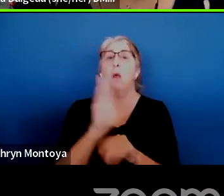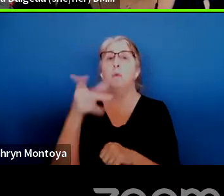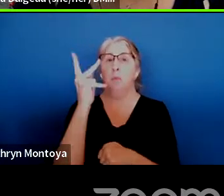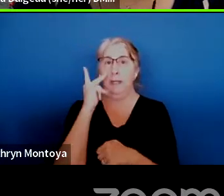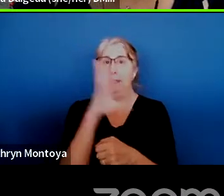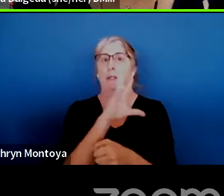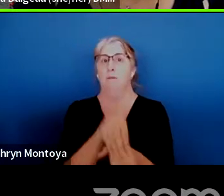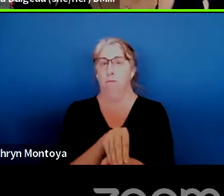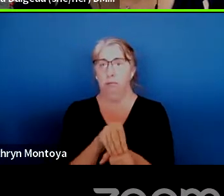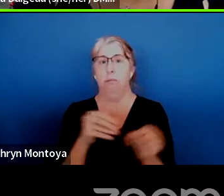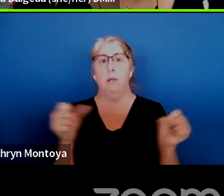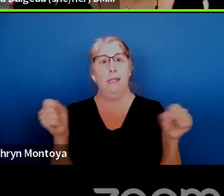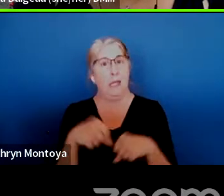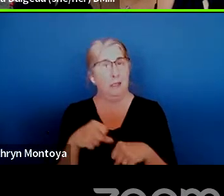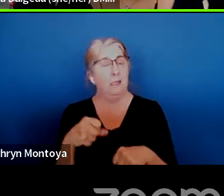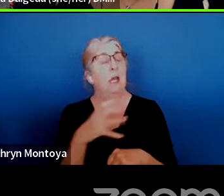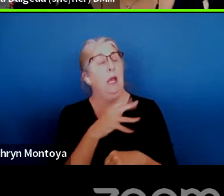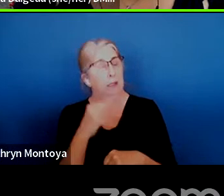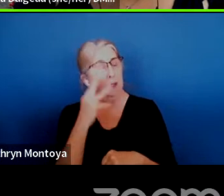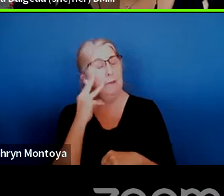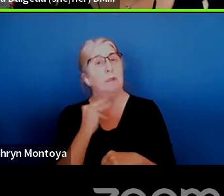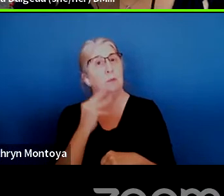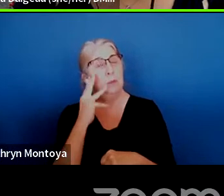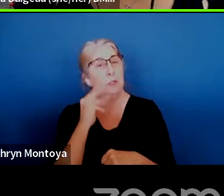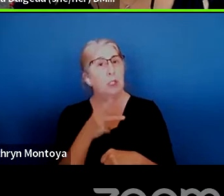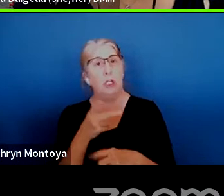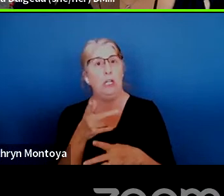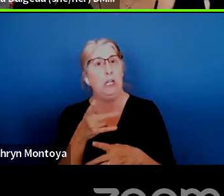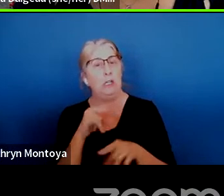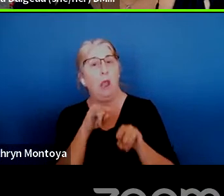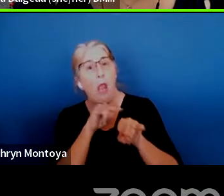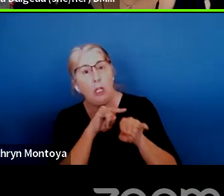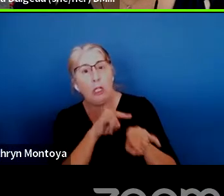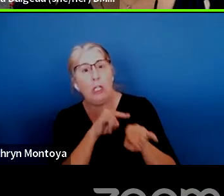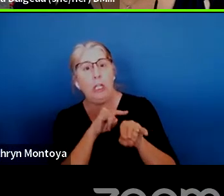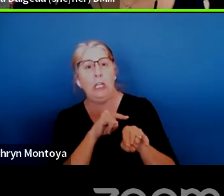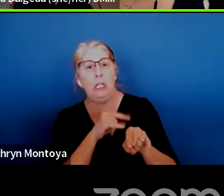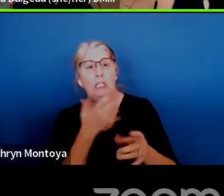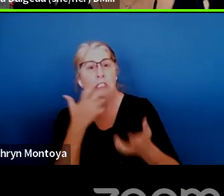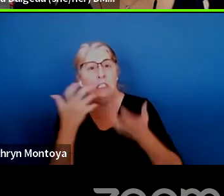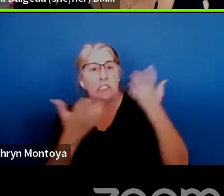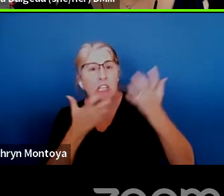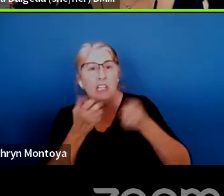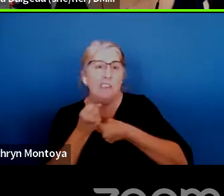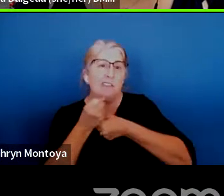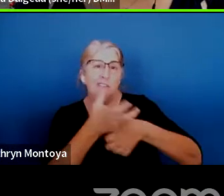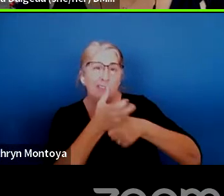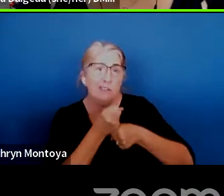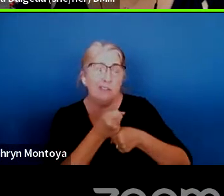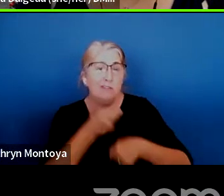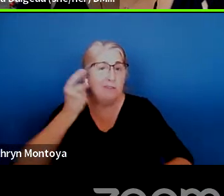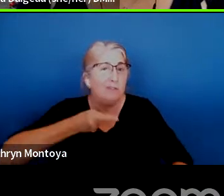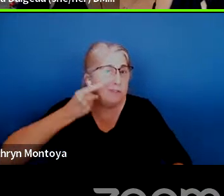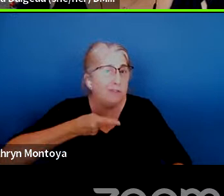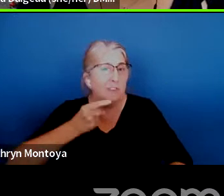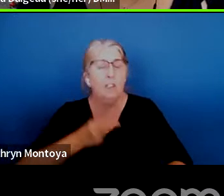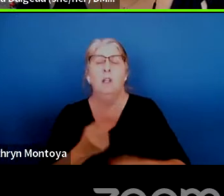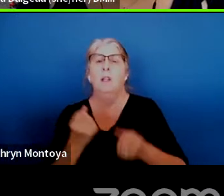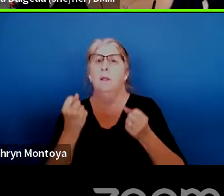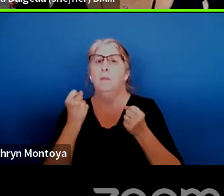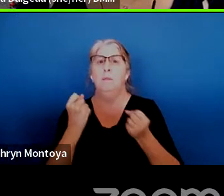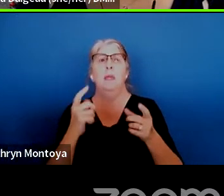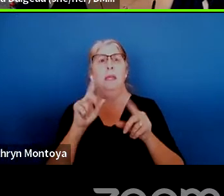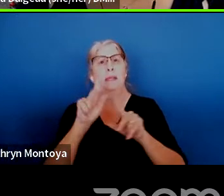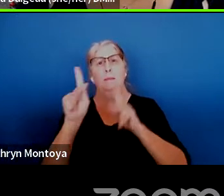and I have definitely been heckled, yelled at, talked sternly to by many different